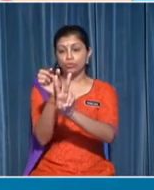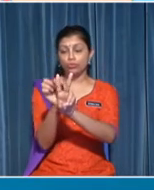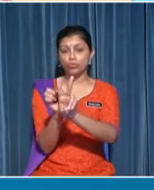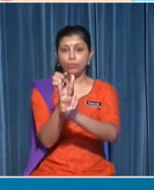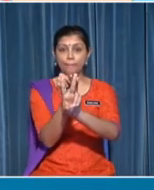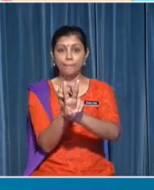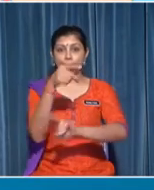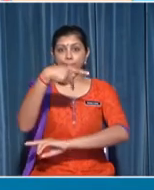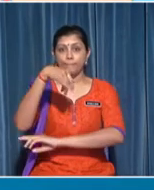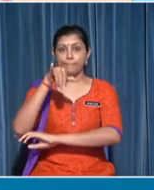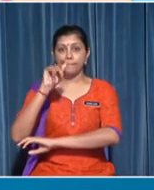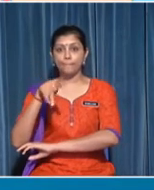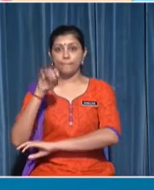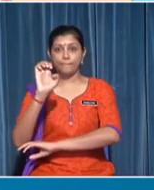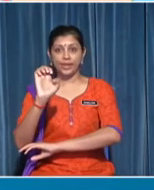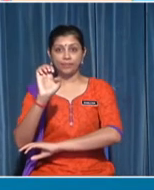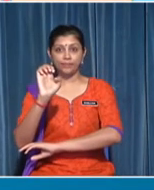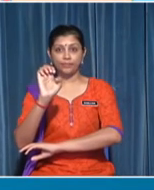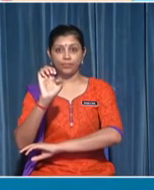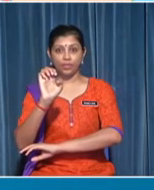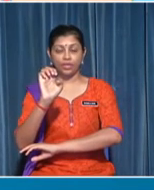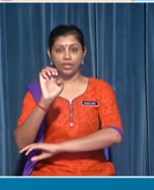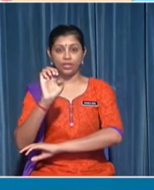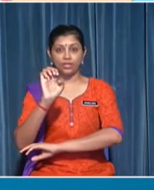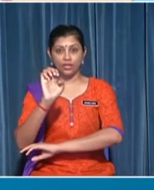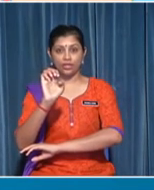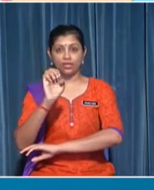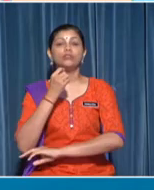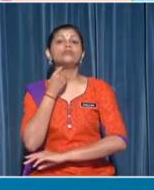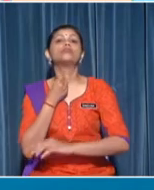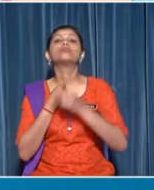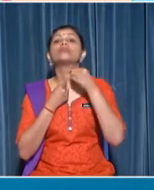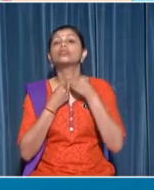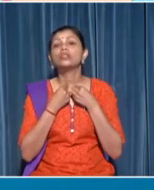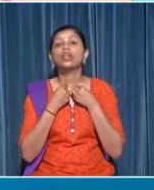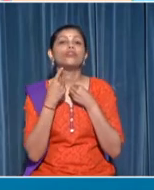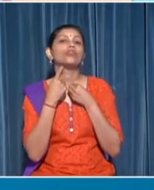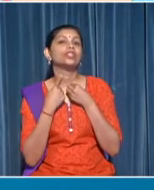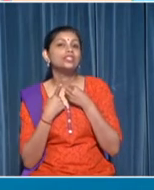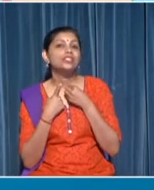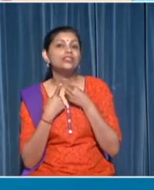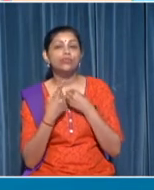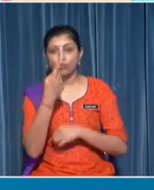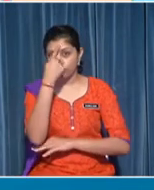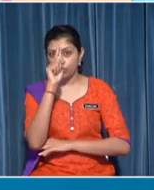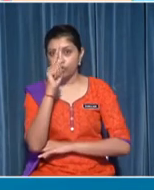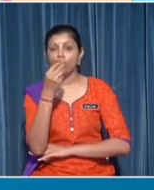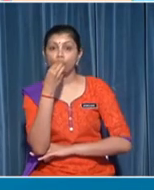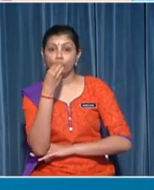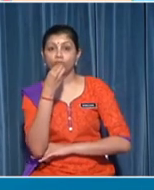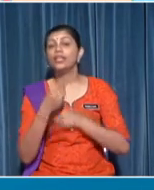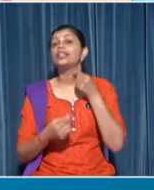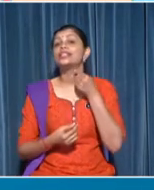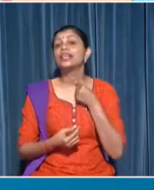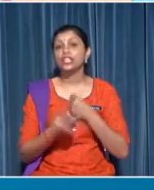in and breathe out, and the other one is for food, the esophagus. So